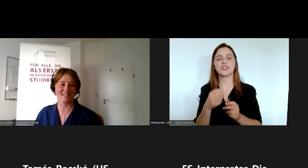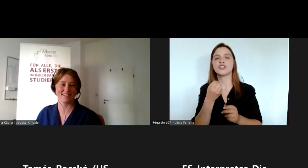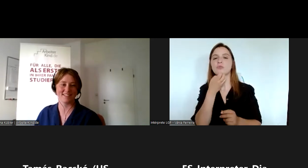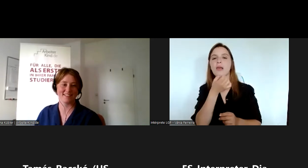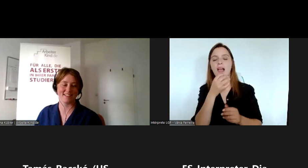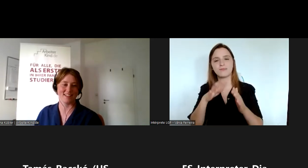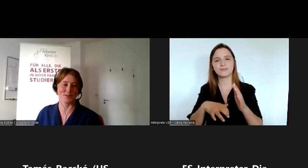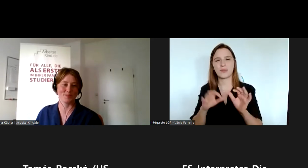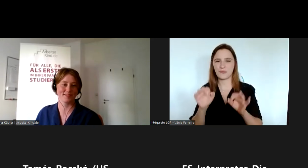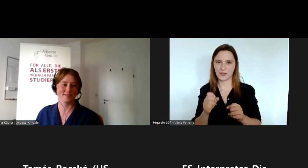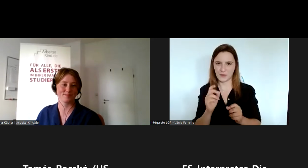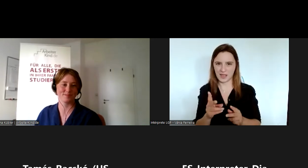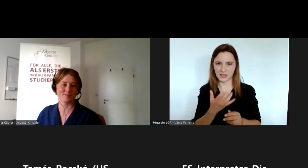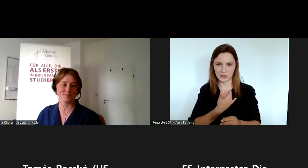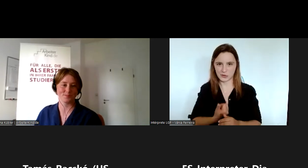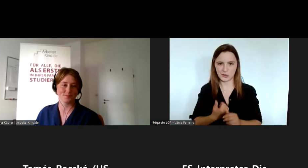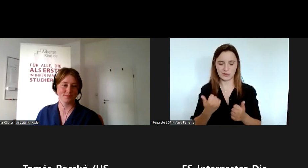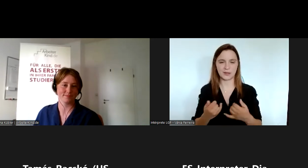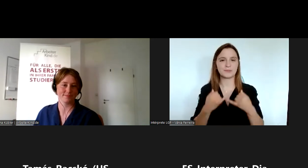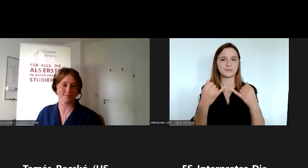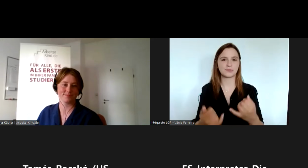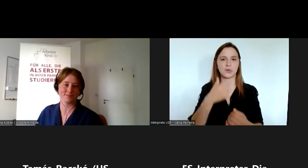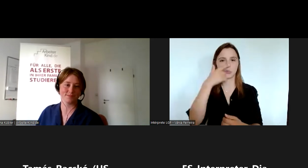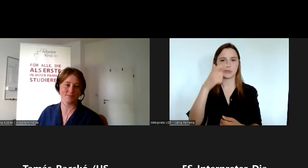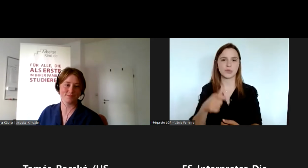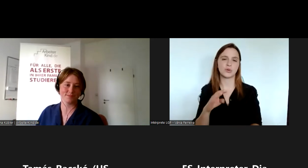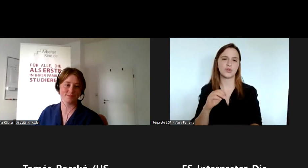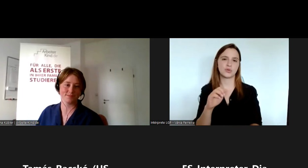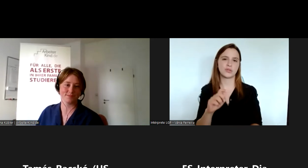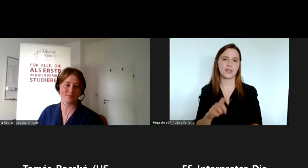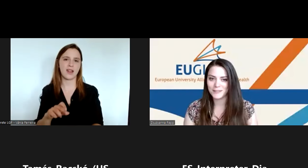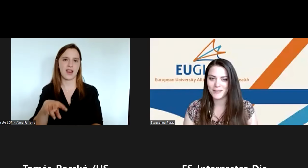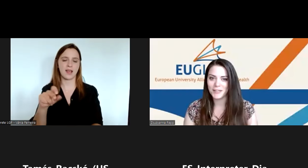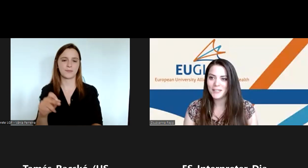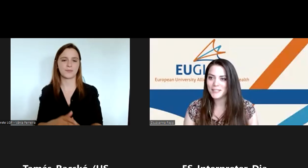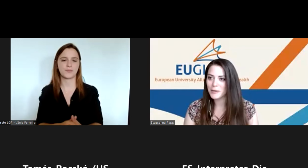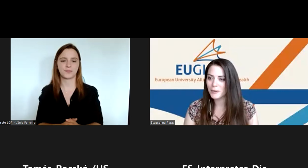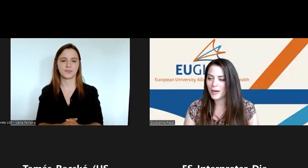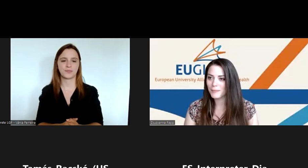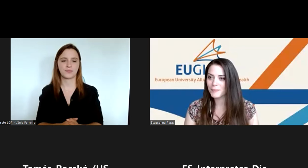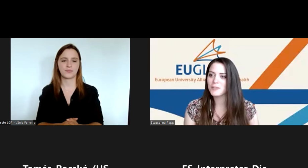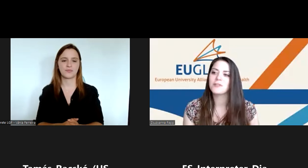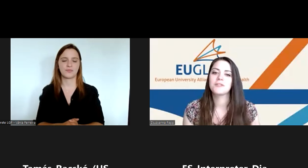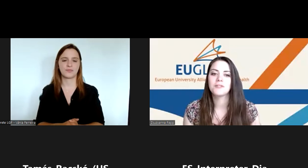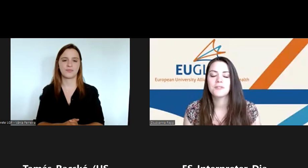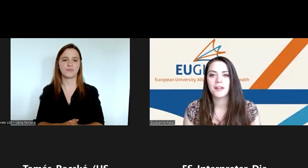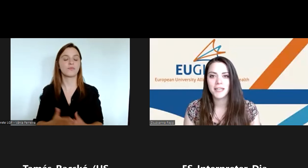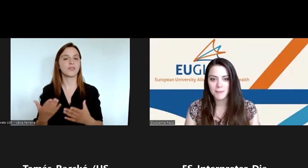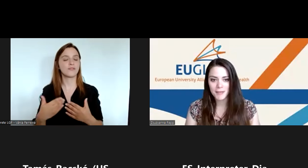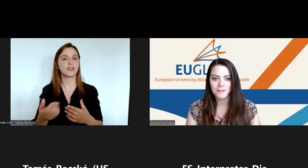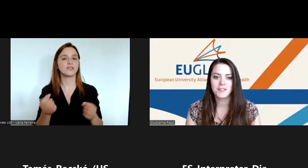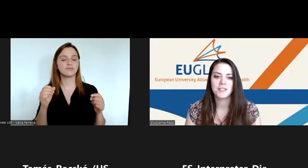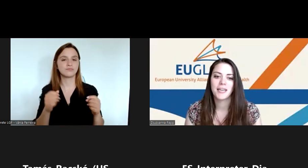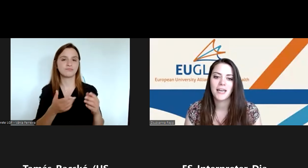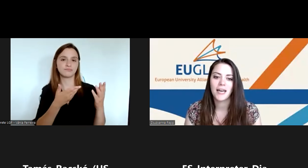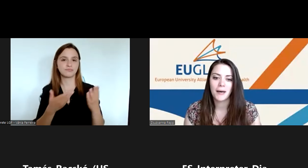very much. I'm going to pass over to Susanna the word. Thank you, Laura. So I'm going to introduce our last